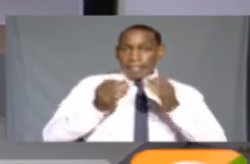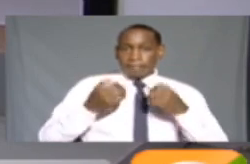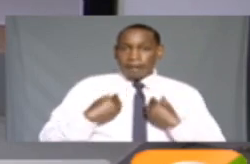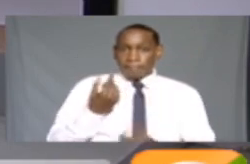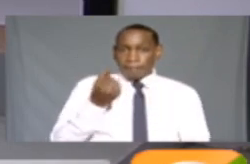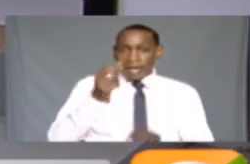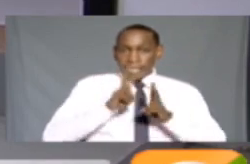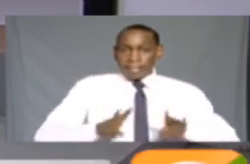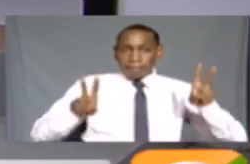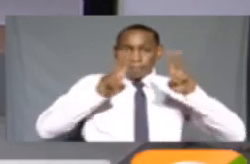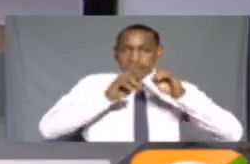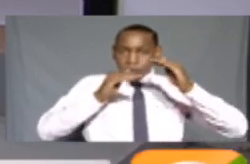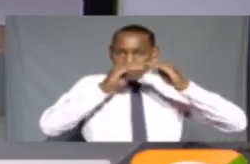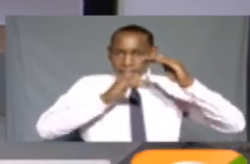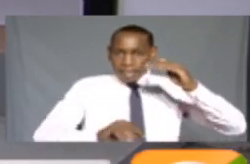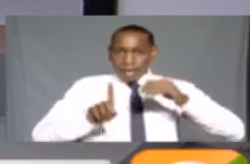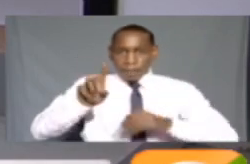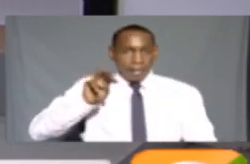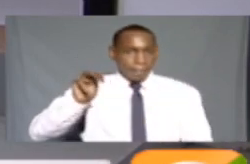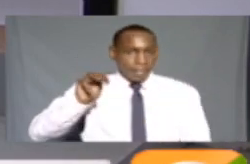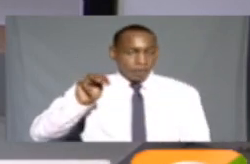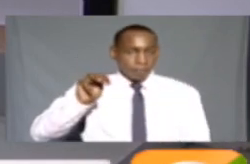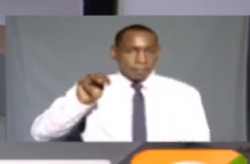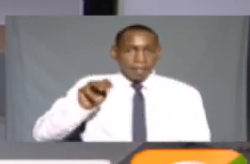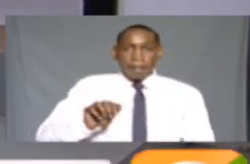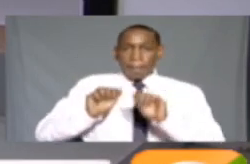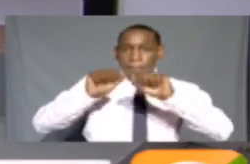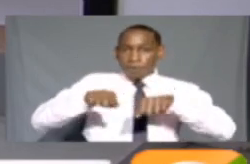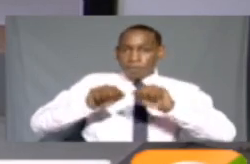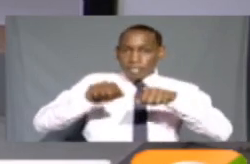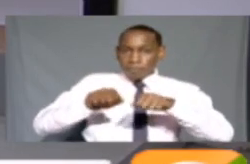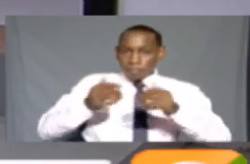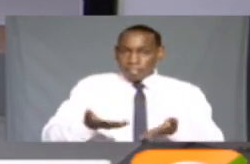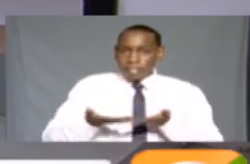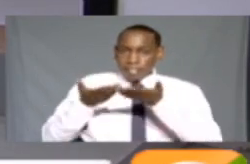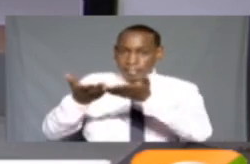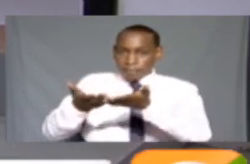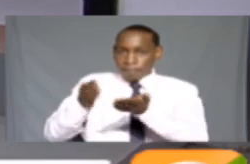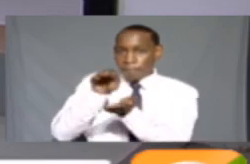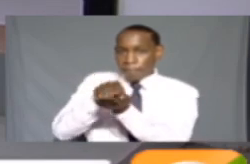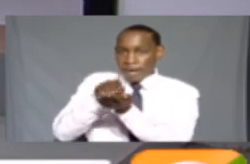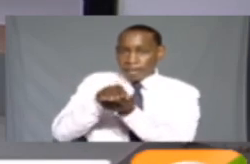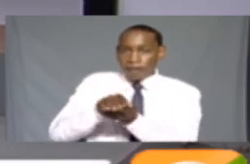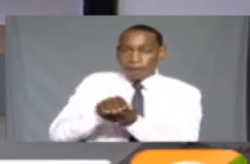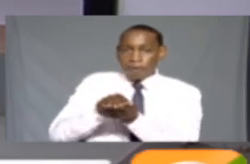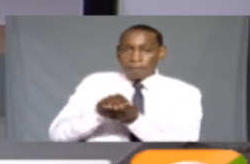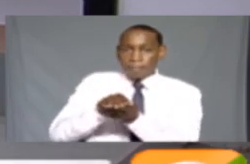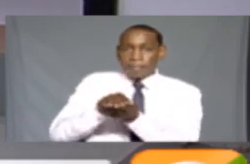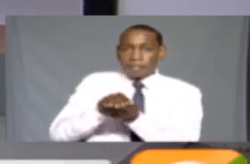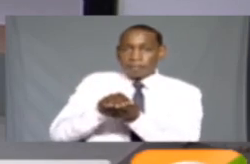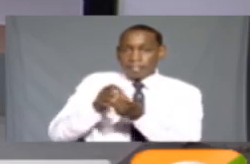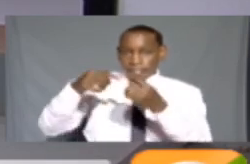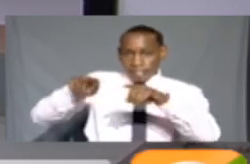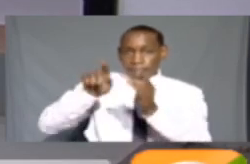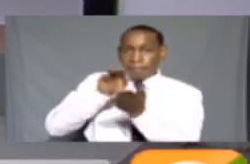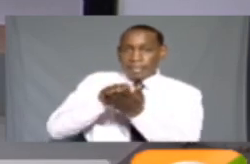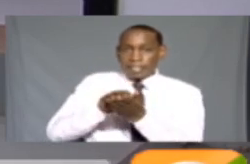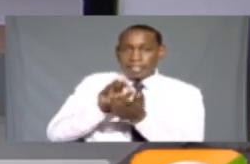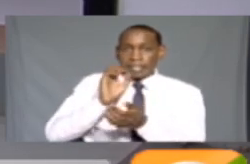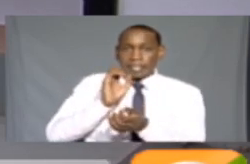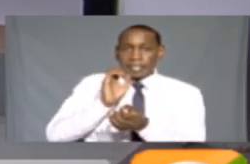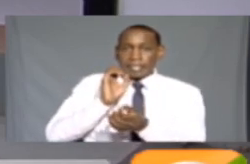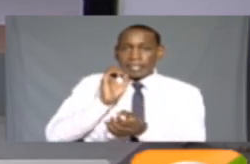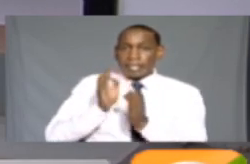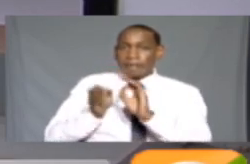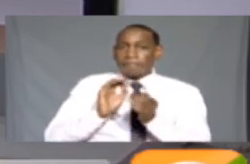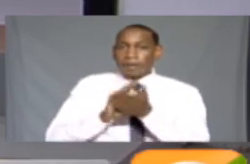notes valued at less than a million shillings, you can take this to your bank, the one you bank with. If you don't have an account, you can